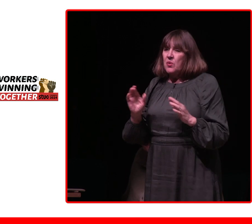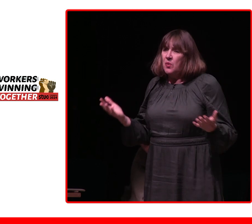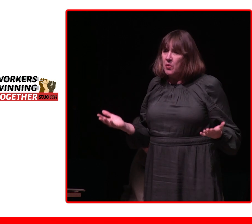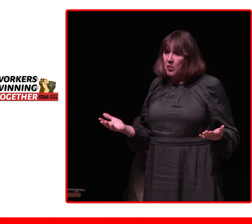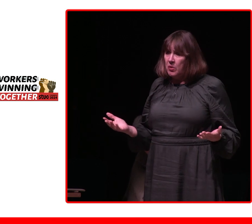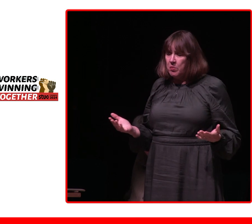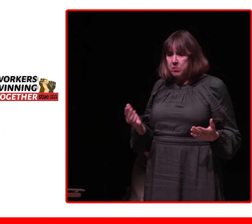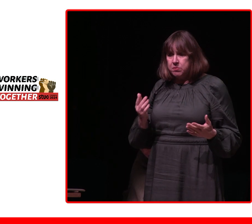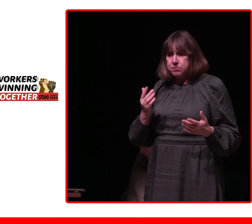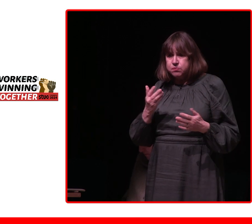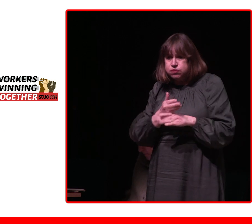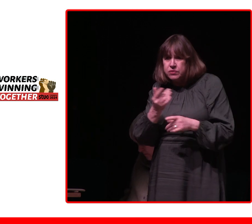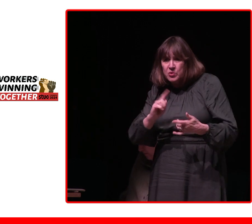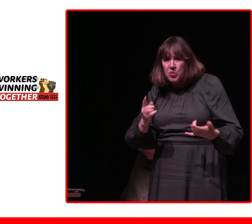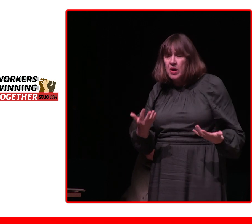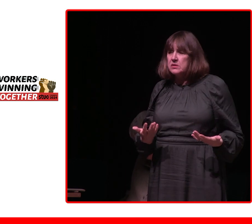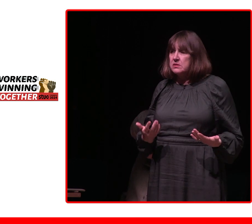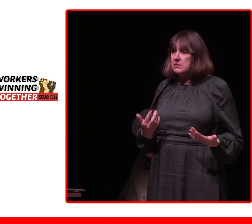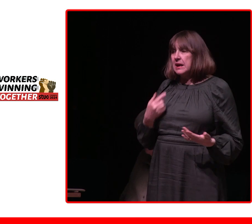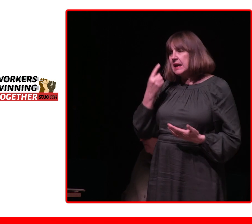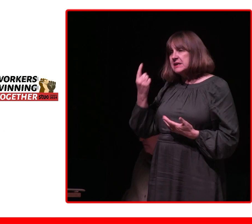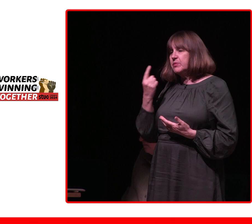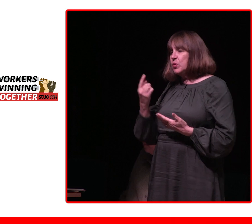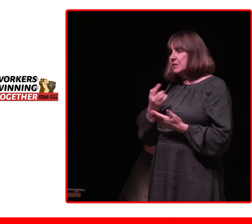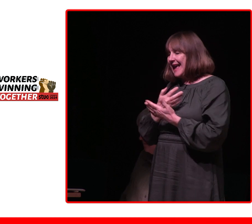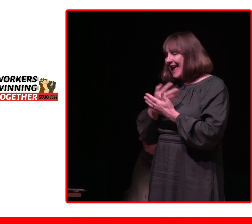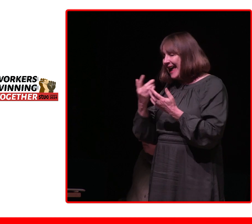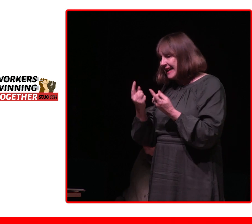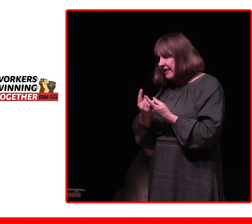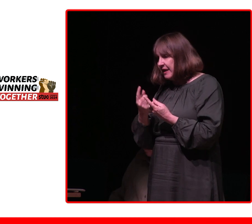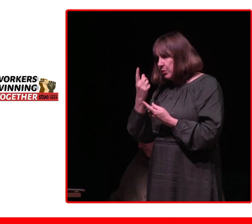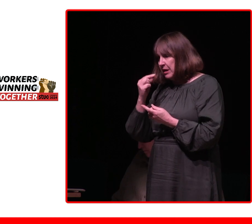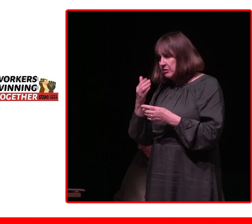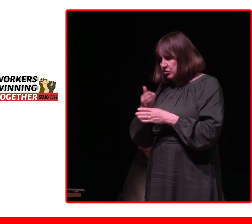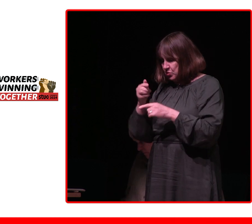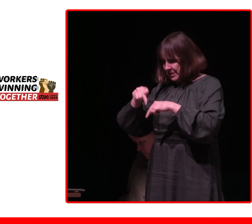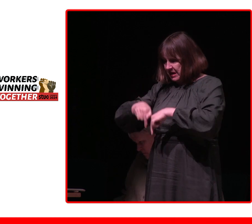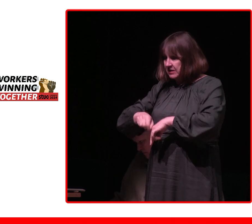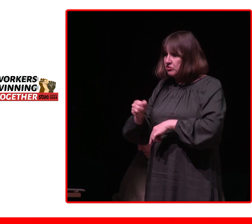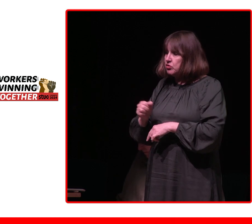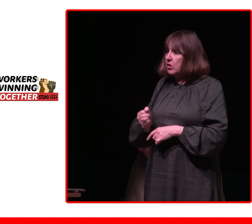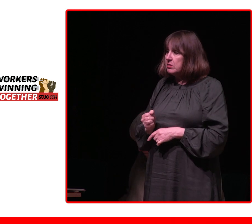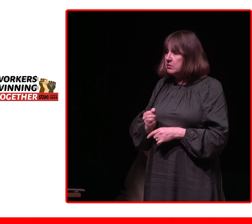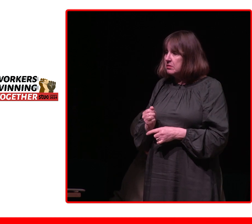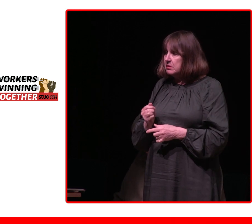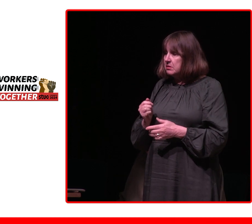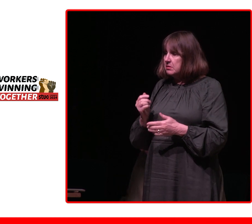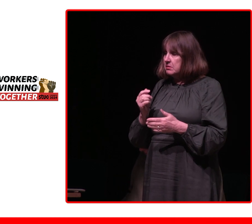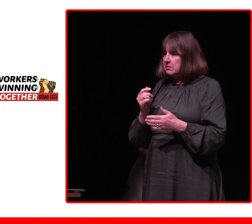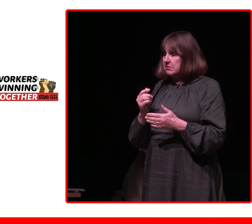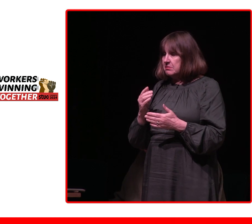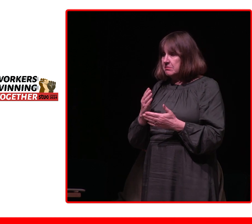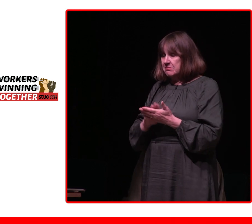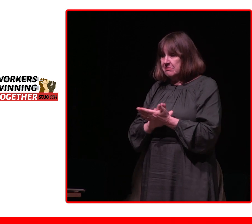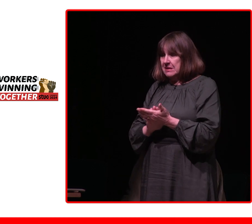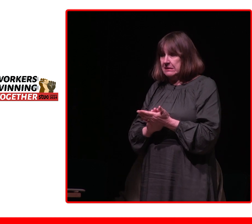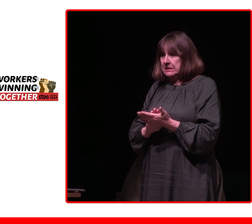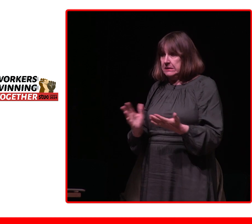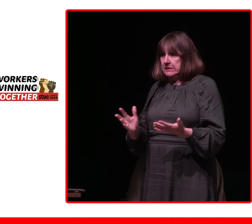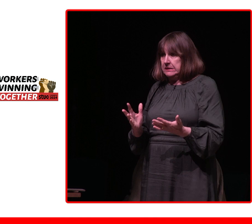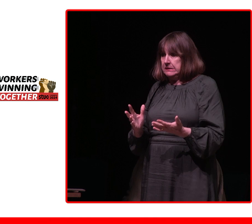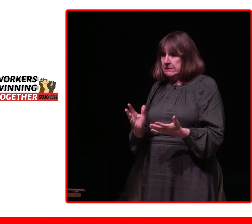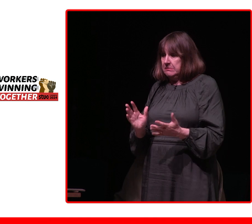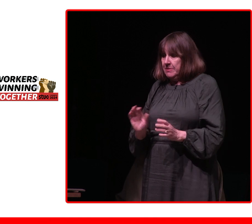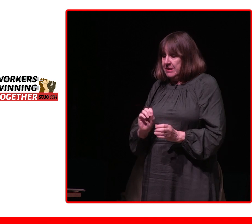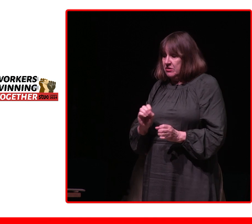ask what they can do. And I suppose anything that we can do in Scotland is essentially maybe inadequate, but nevertheless, we